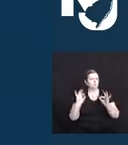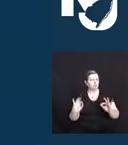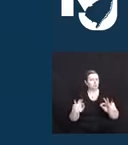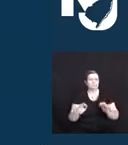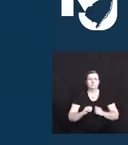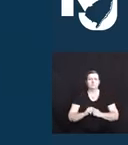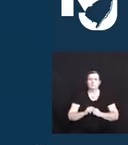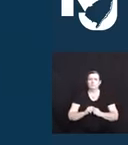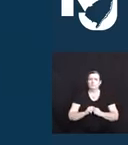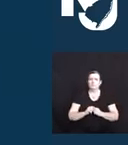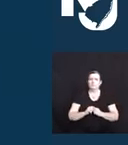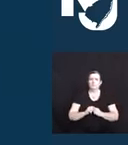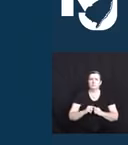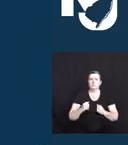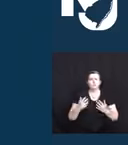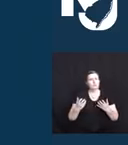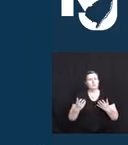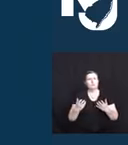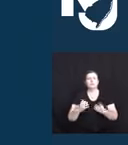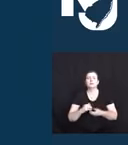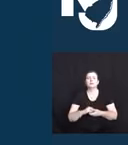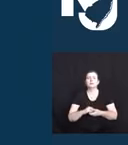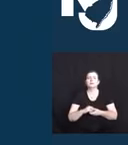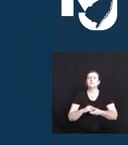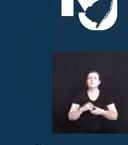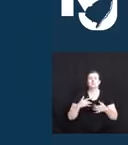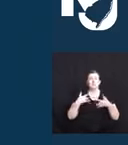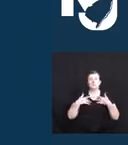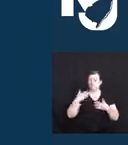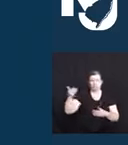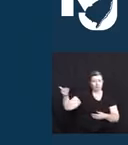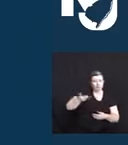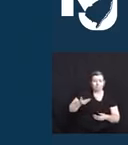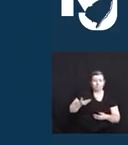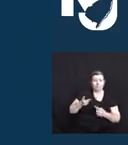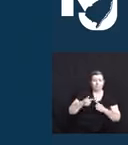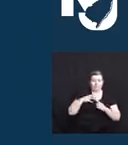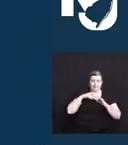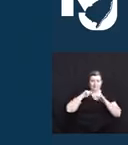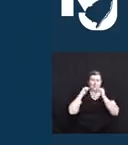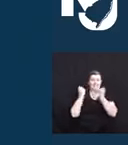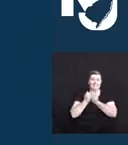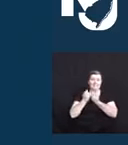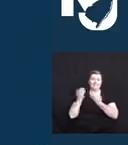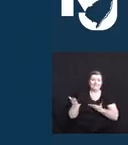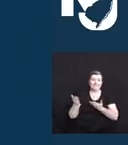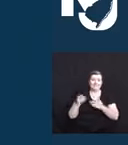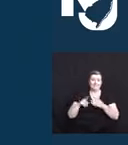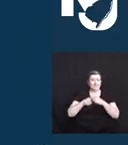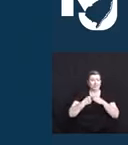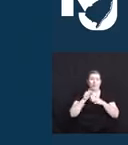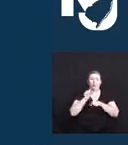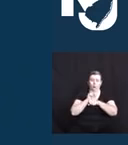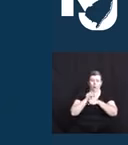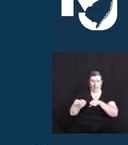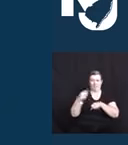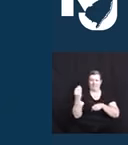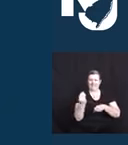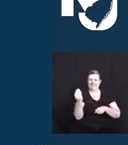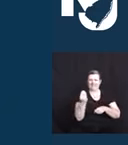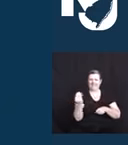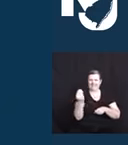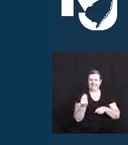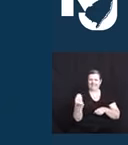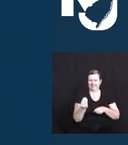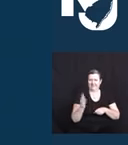promoting harm reduction. We're excited to welcome him to the team, and he will be starting on Monday. Moving on